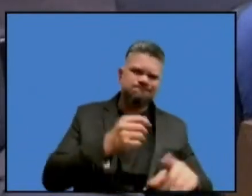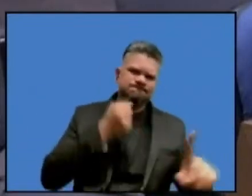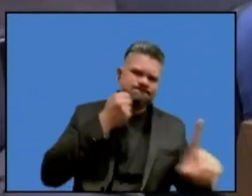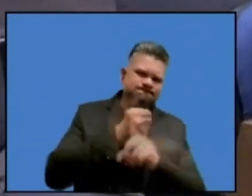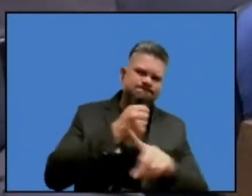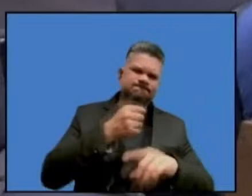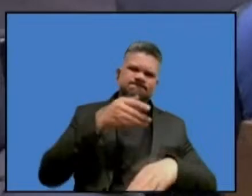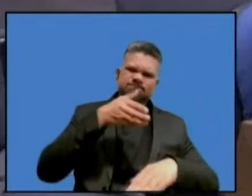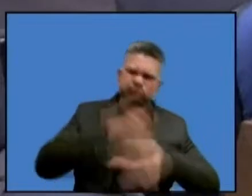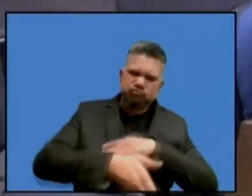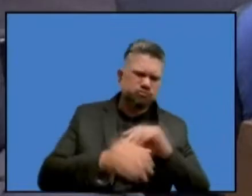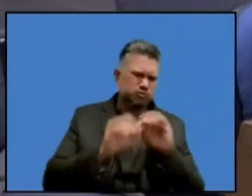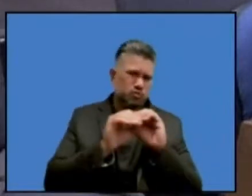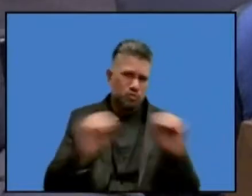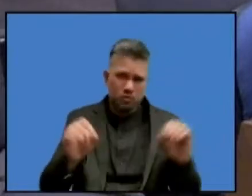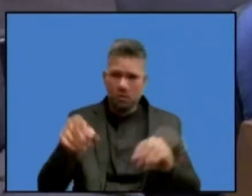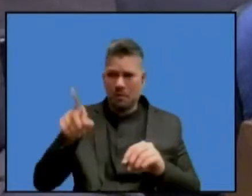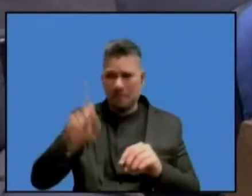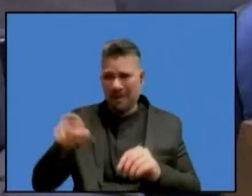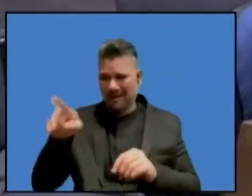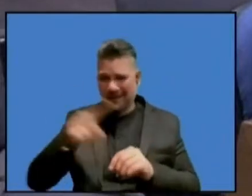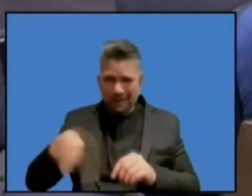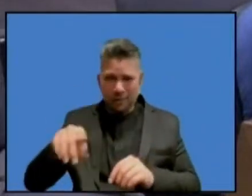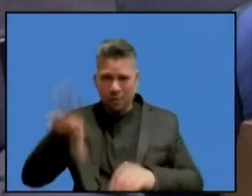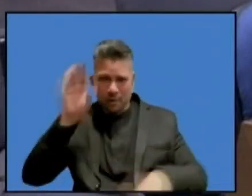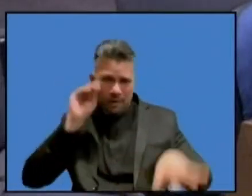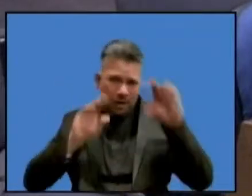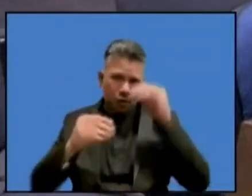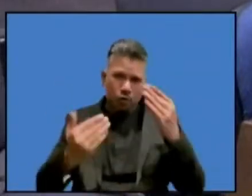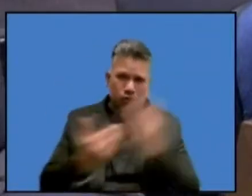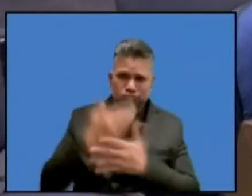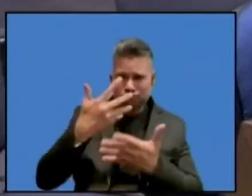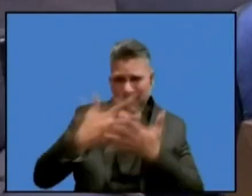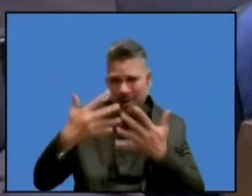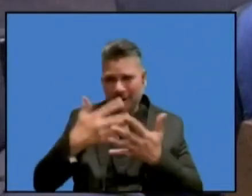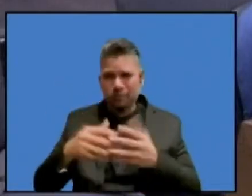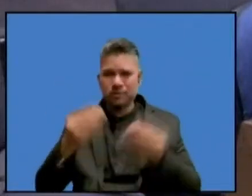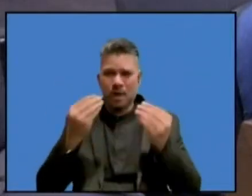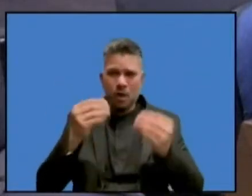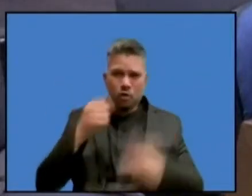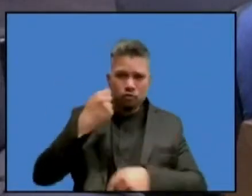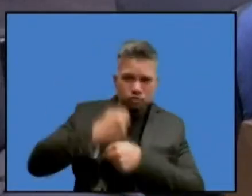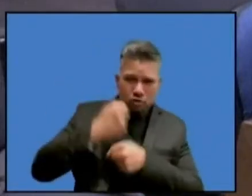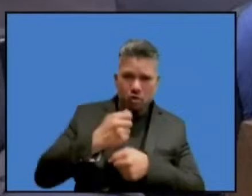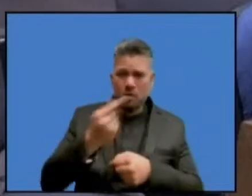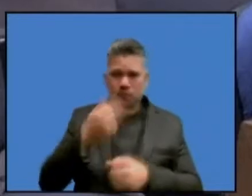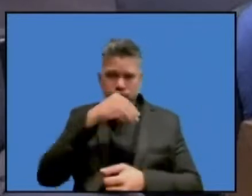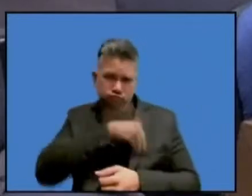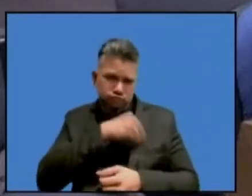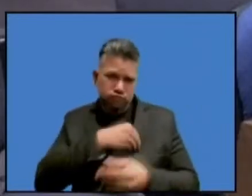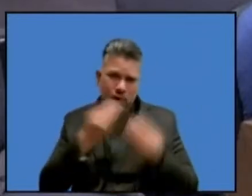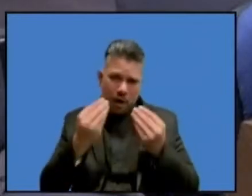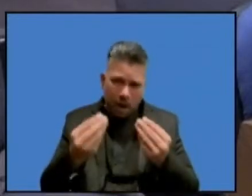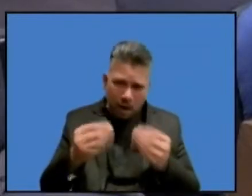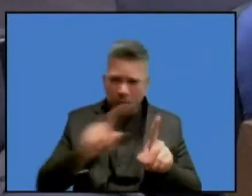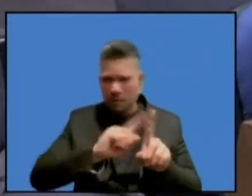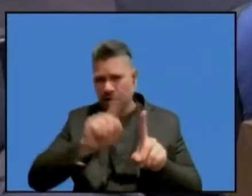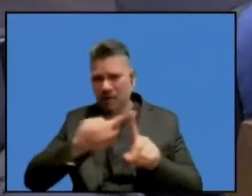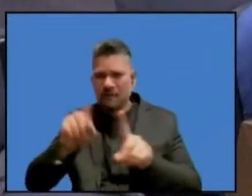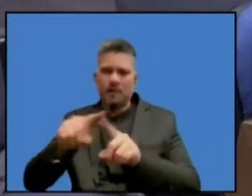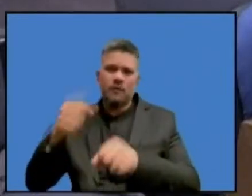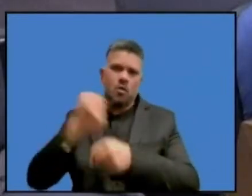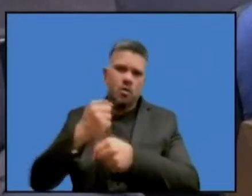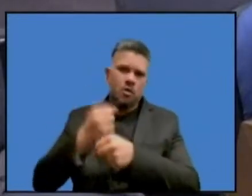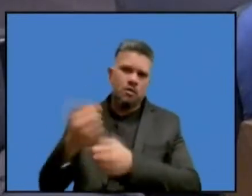needed to pursue income-generating opportunities and contribute to local economies through informal employment. Due to their lack of